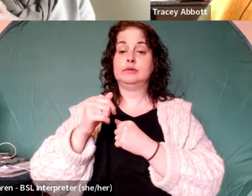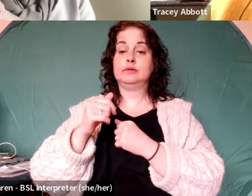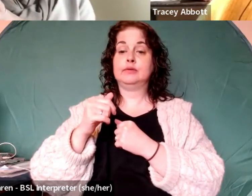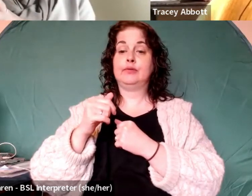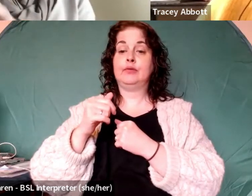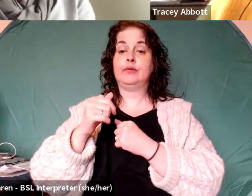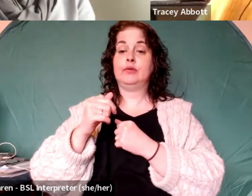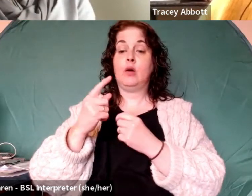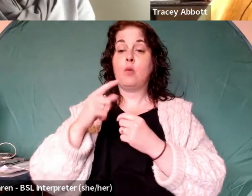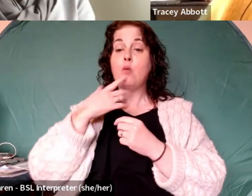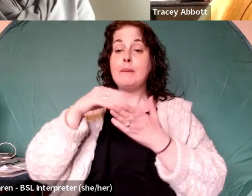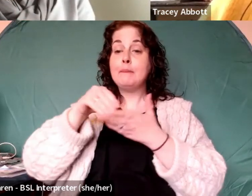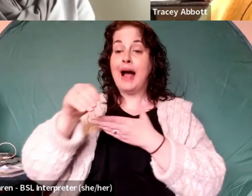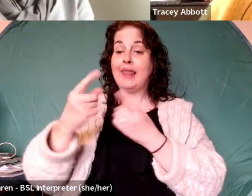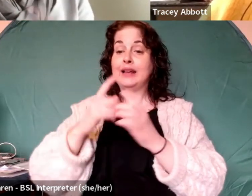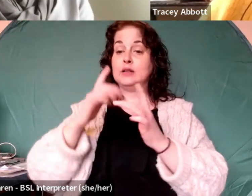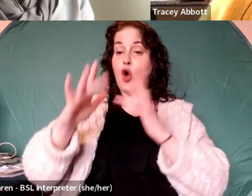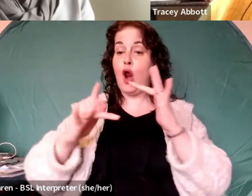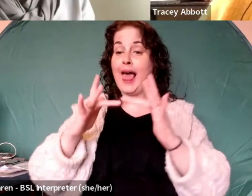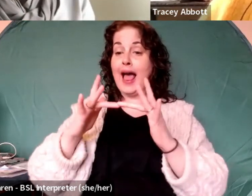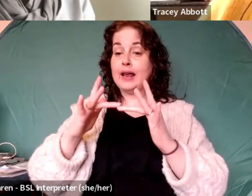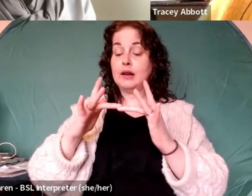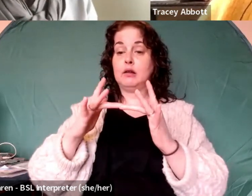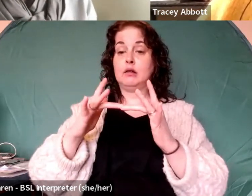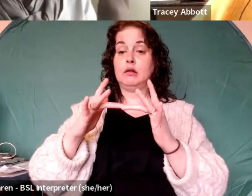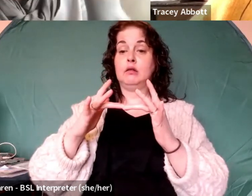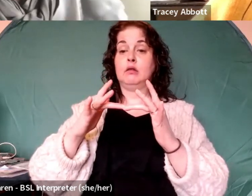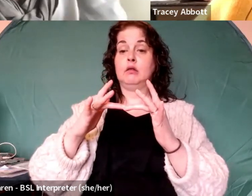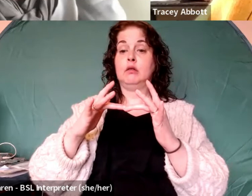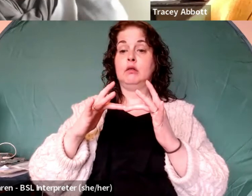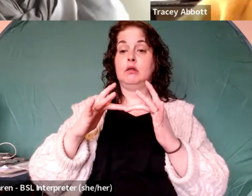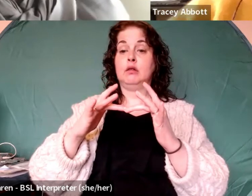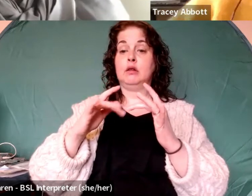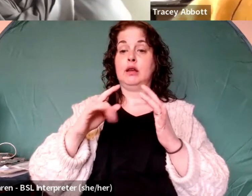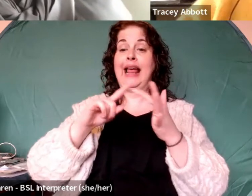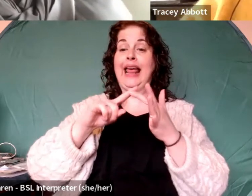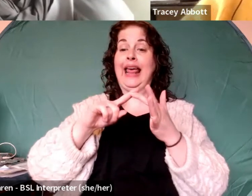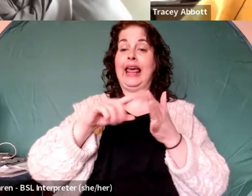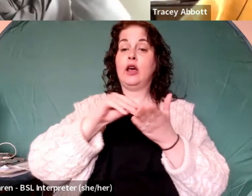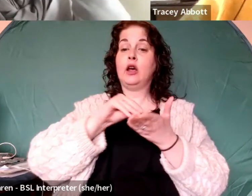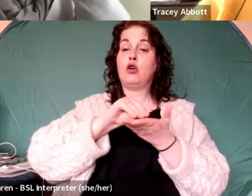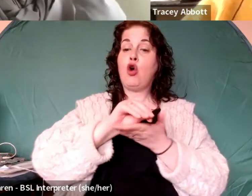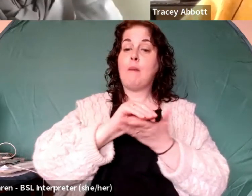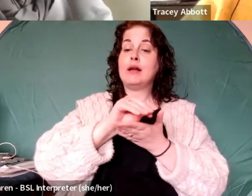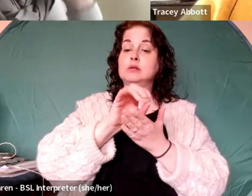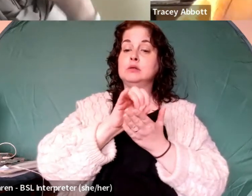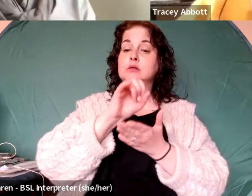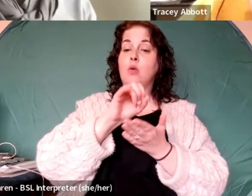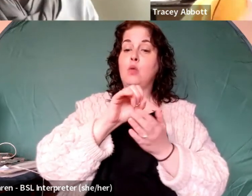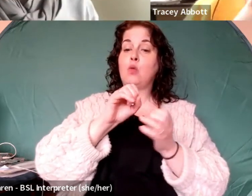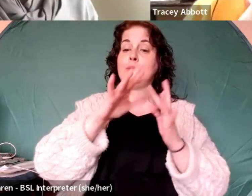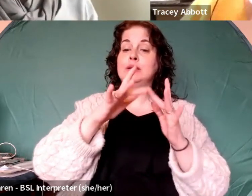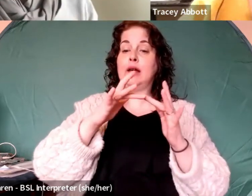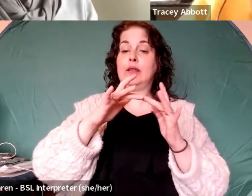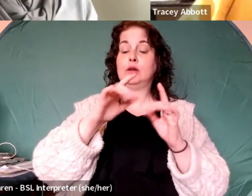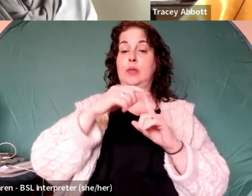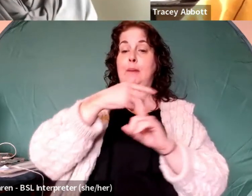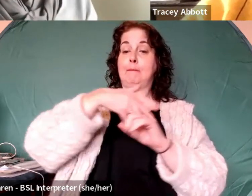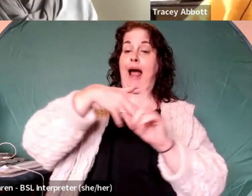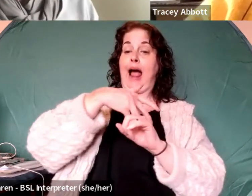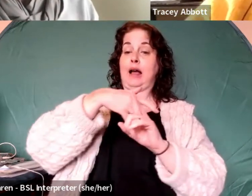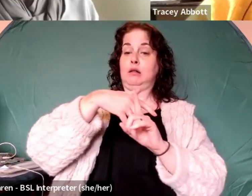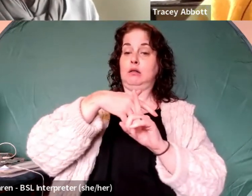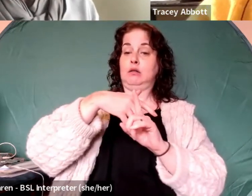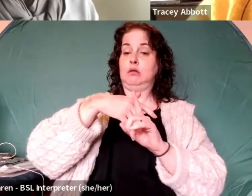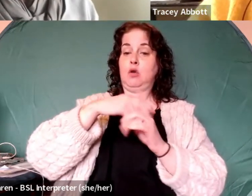things like, when you buy things online and e-commerce sites and stuff like that. Oh, okay. And they do the back end of all